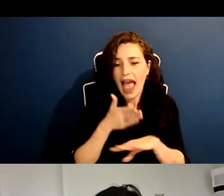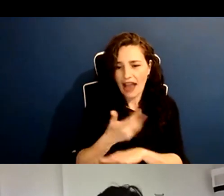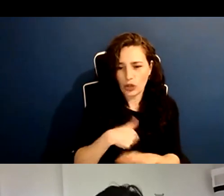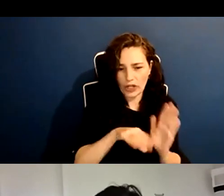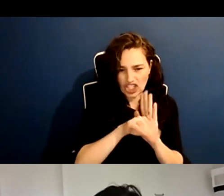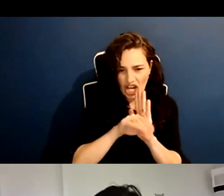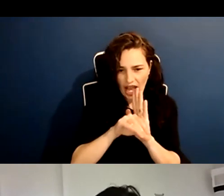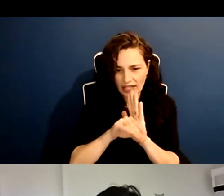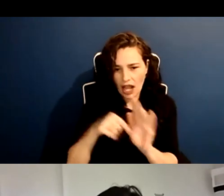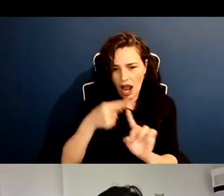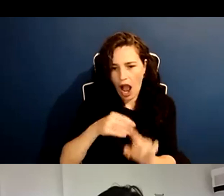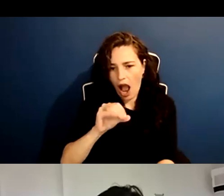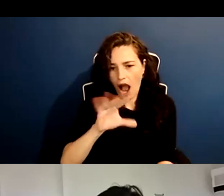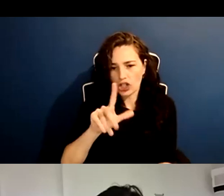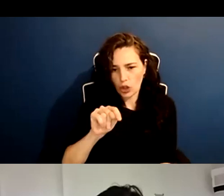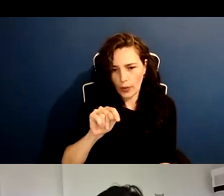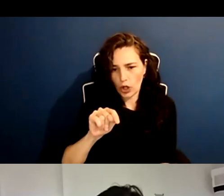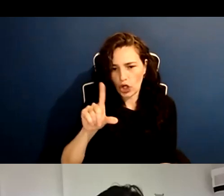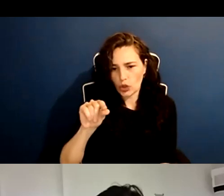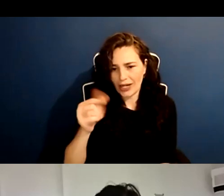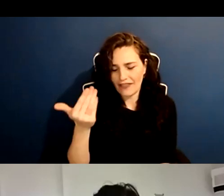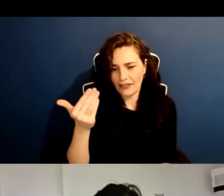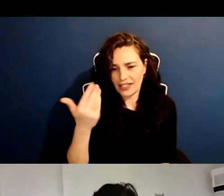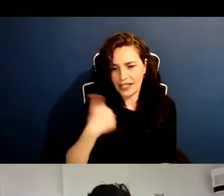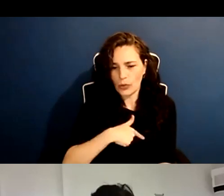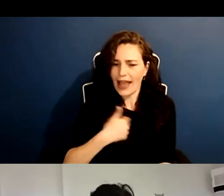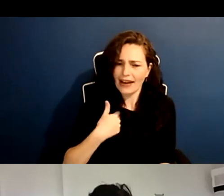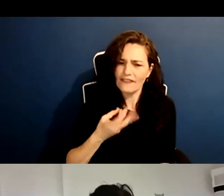some deadlines coming up, and